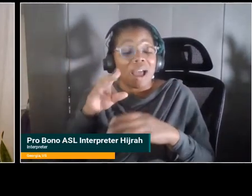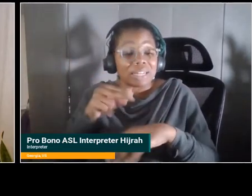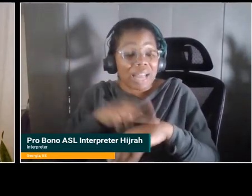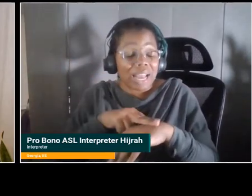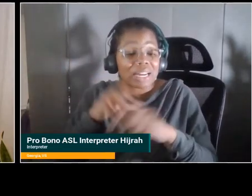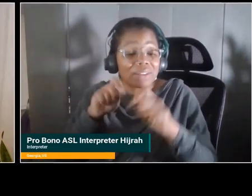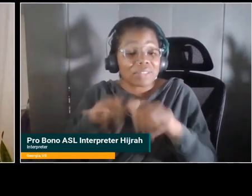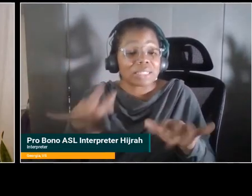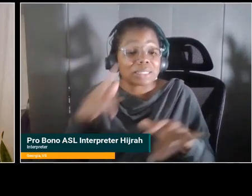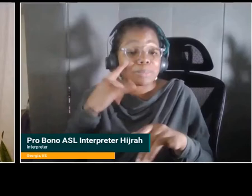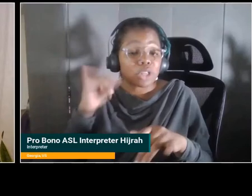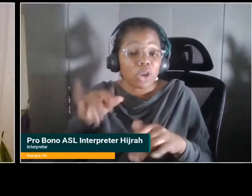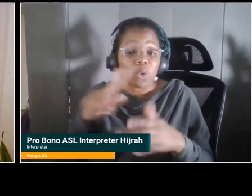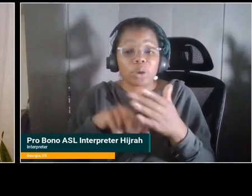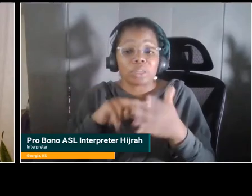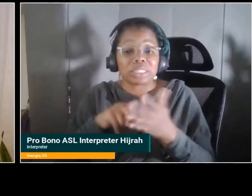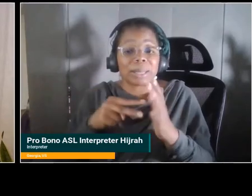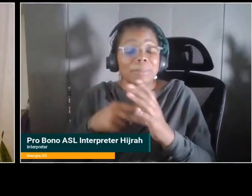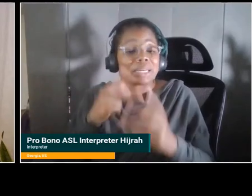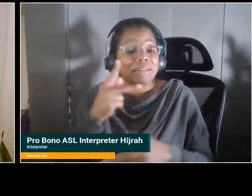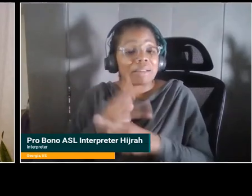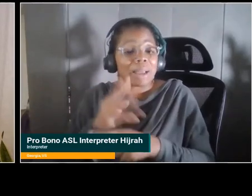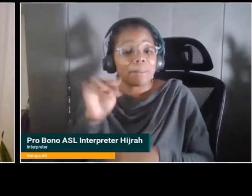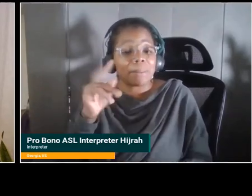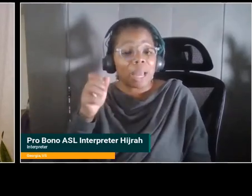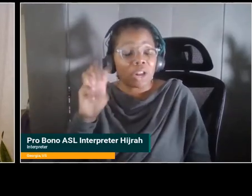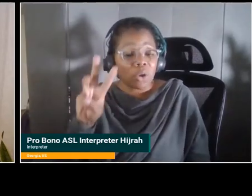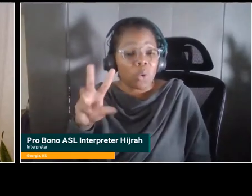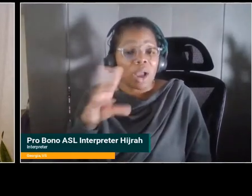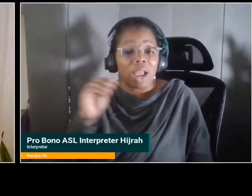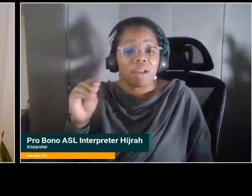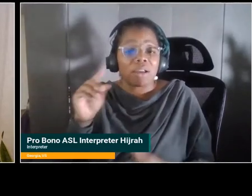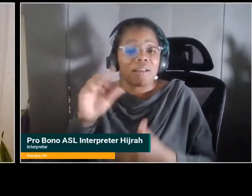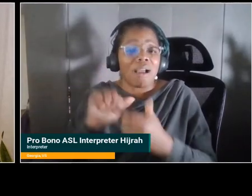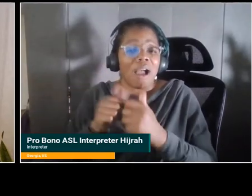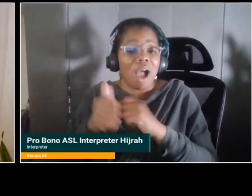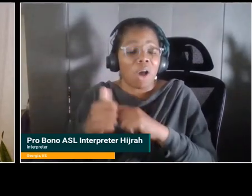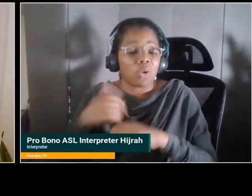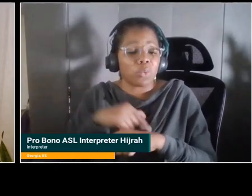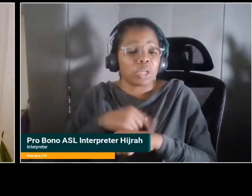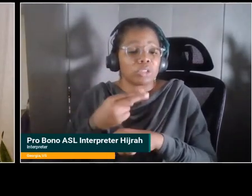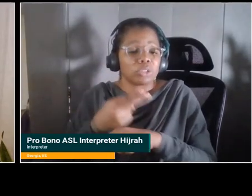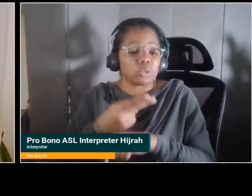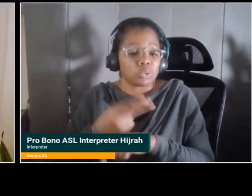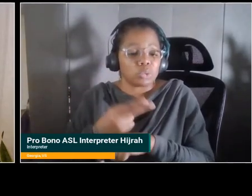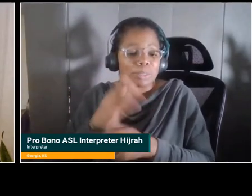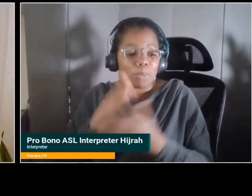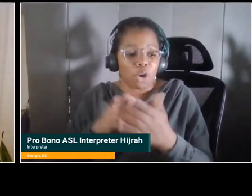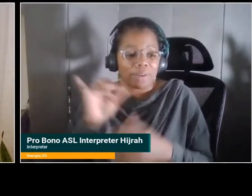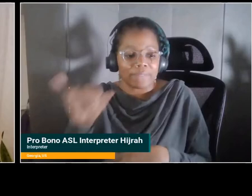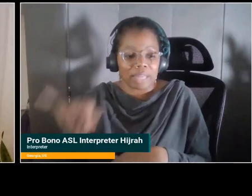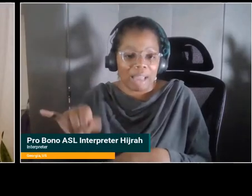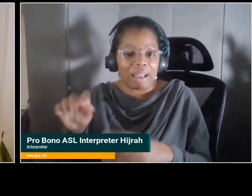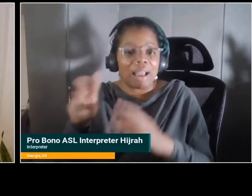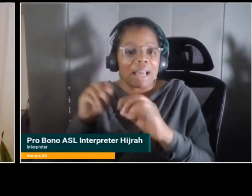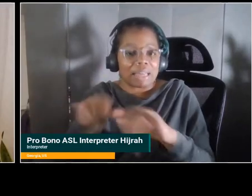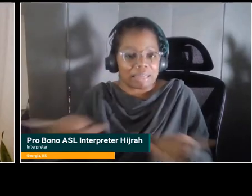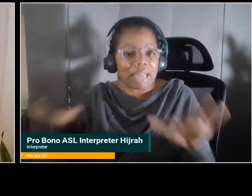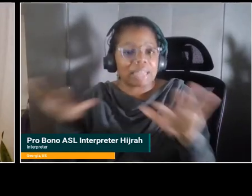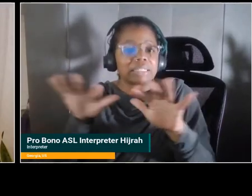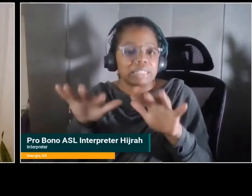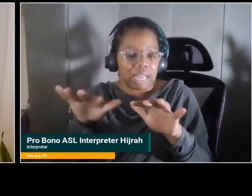mean to maintain meadows, and how can we really use, you know, part of that, you know, landscape sort